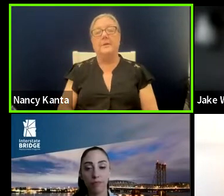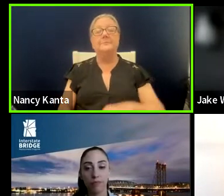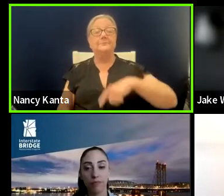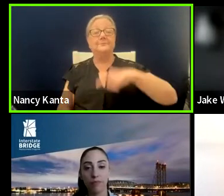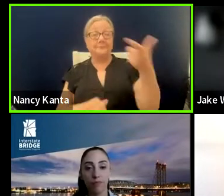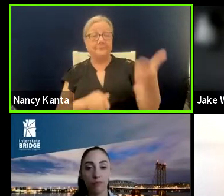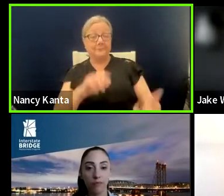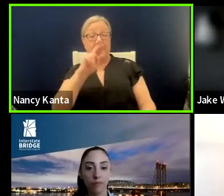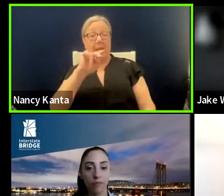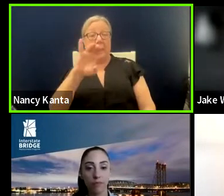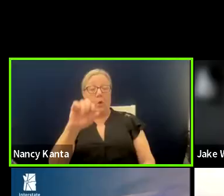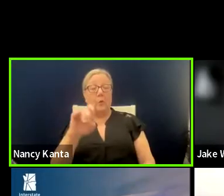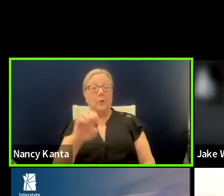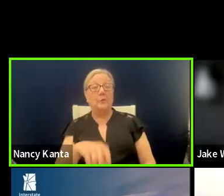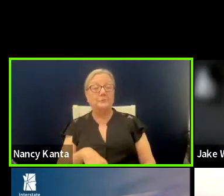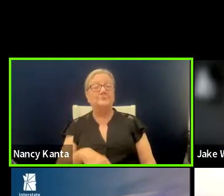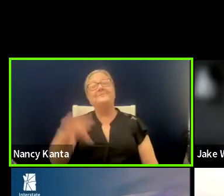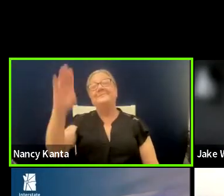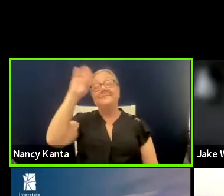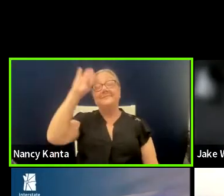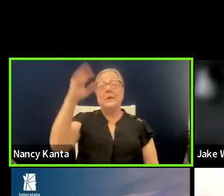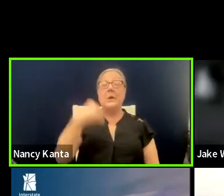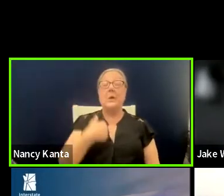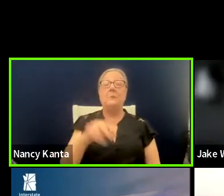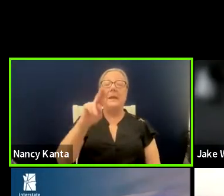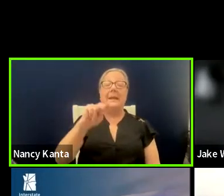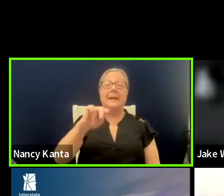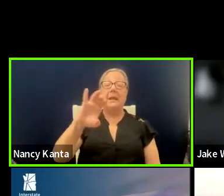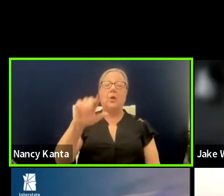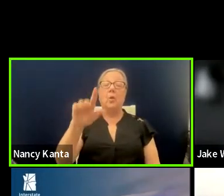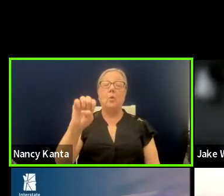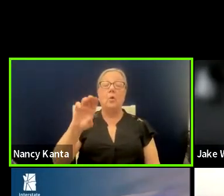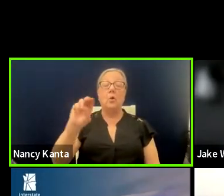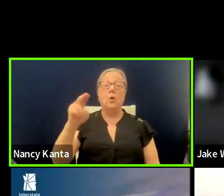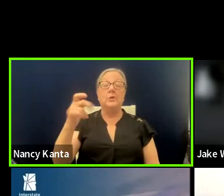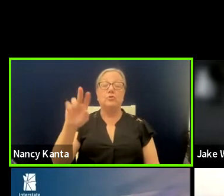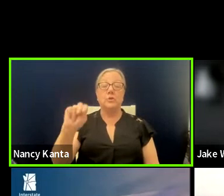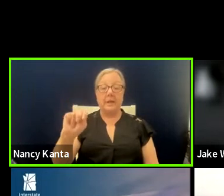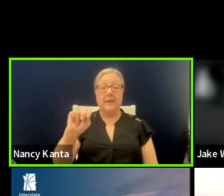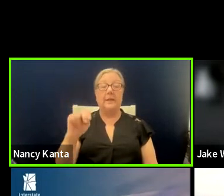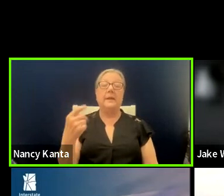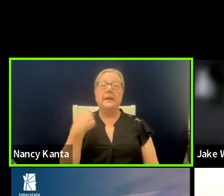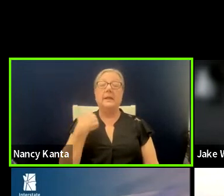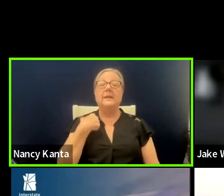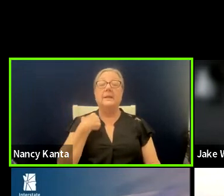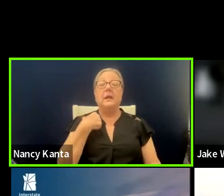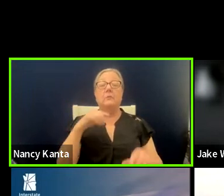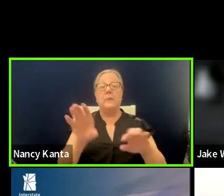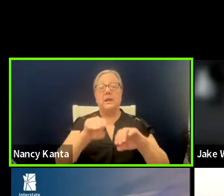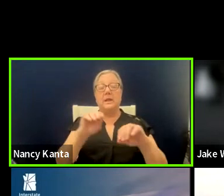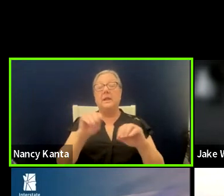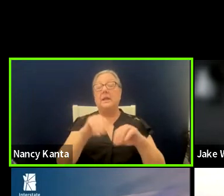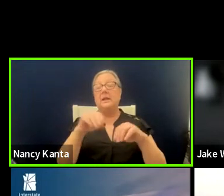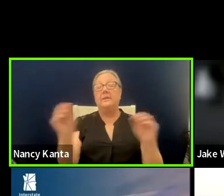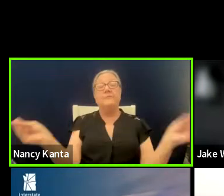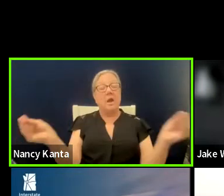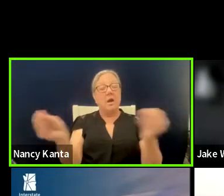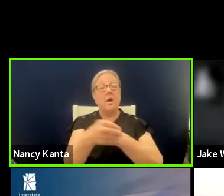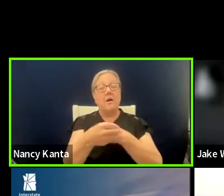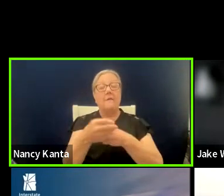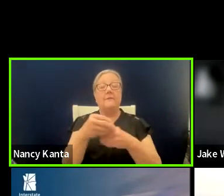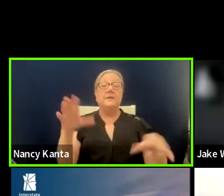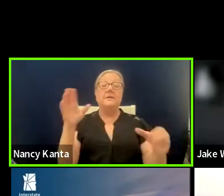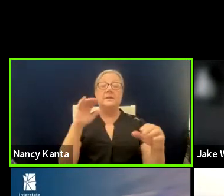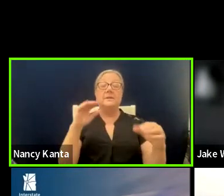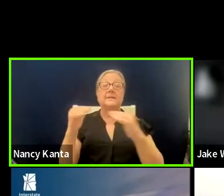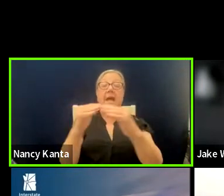Hello, everyone. My name is Nicole Chen. I am the business partner for the Office of Equity and Inclusion for the City of Vancouver.